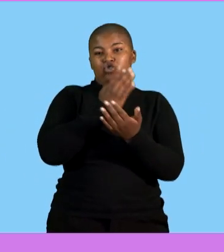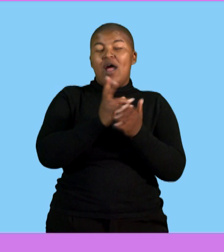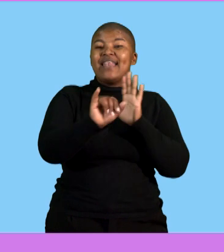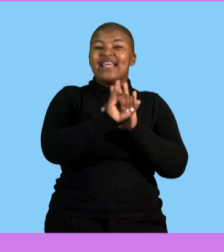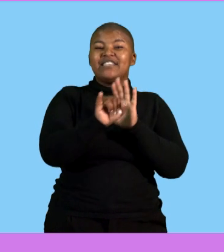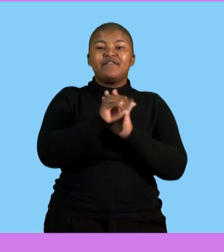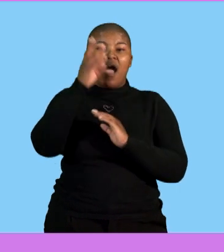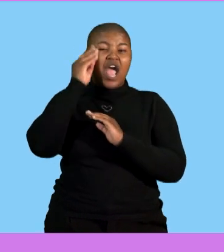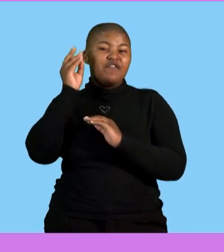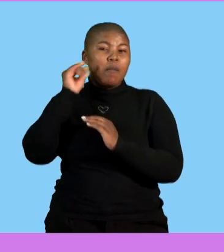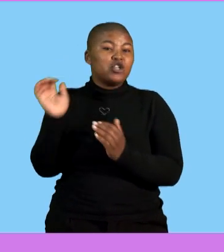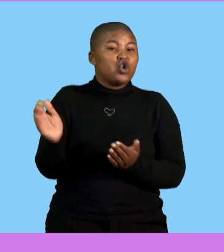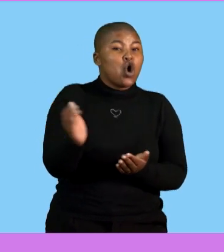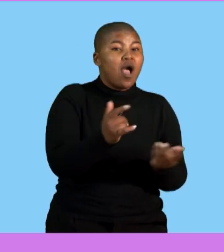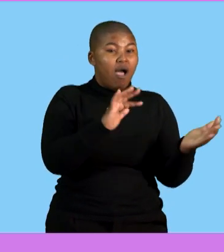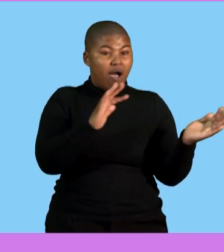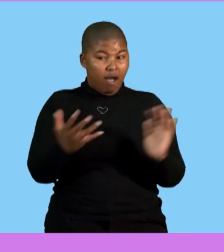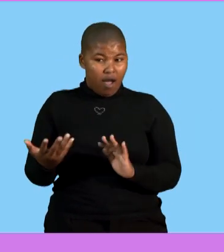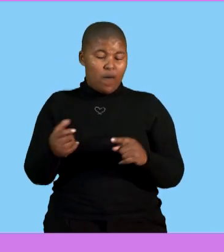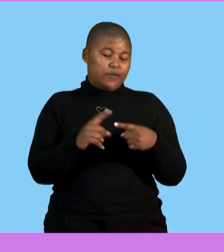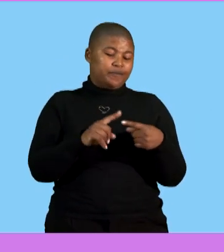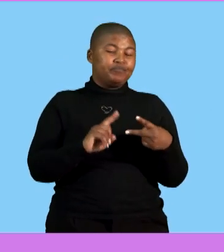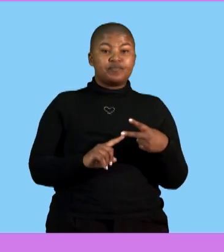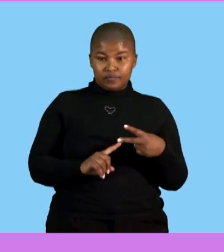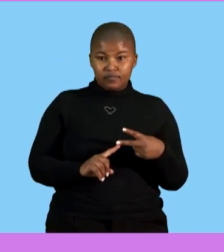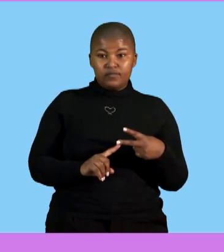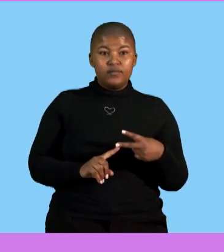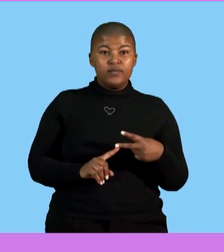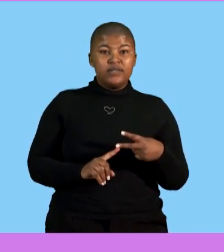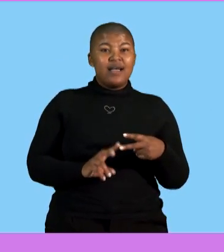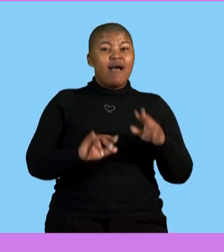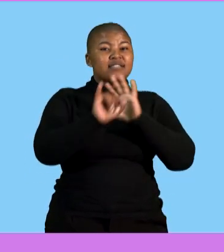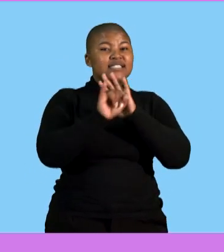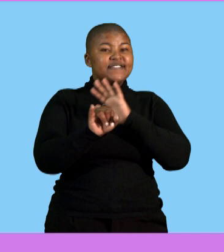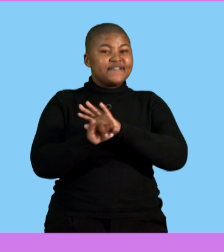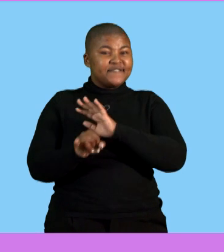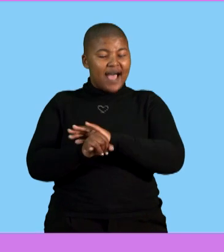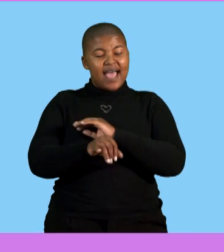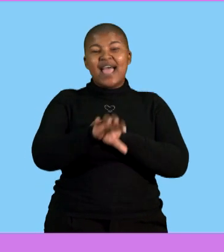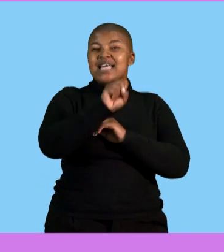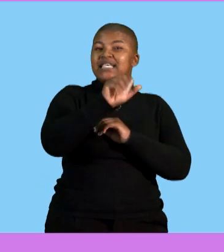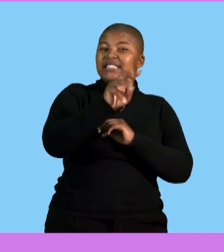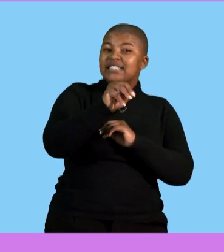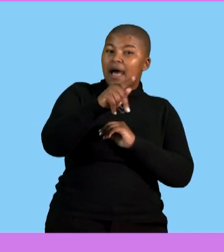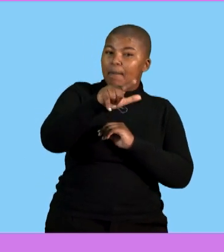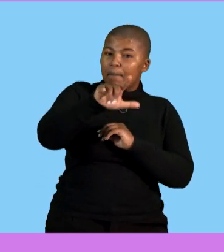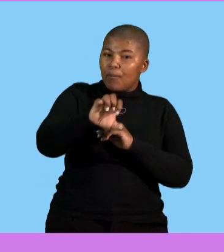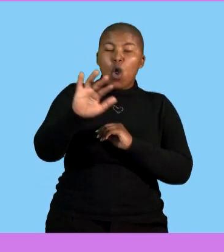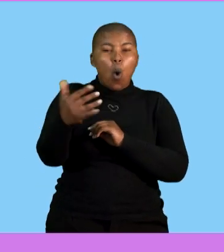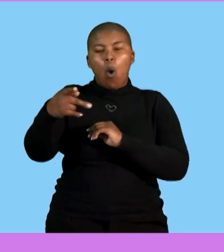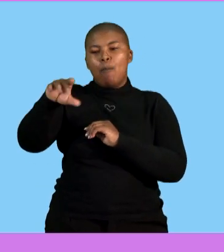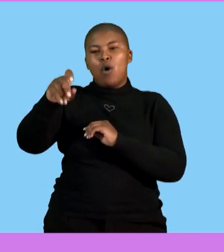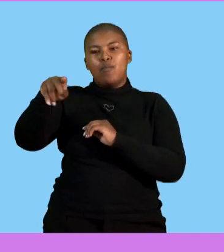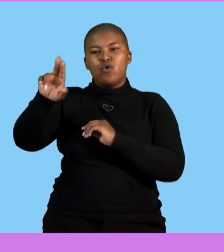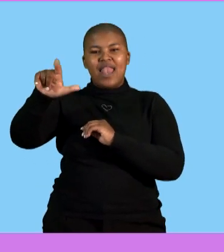of data collection instrument you would use, and number B, indicate whether it's a sample or